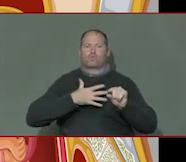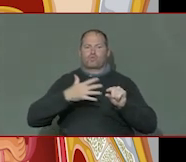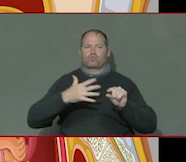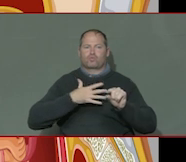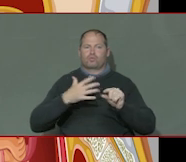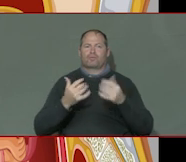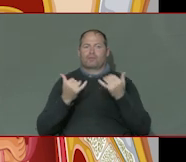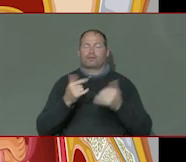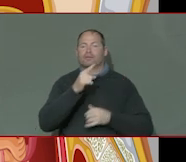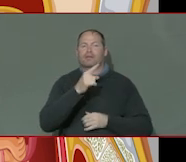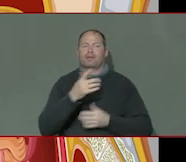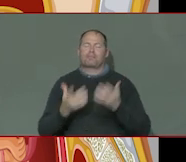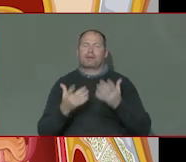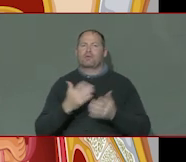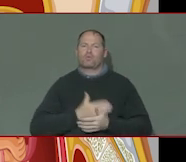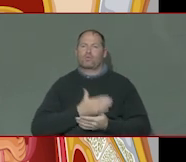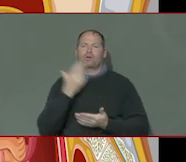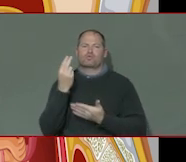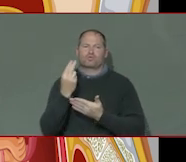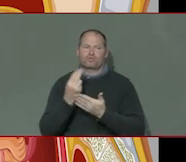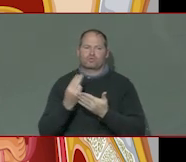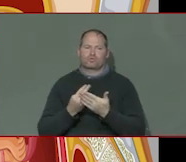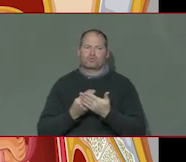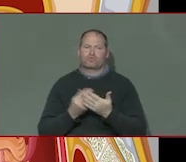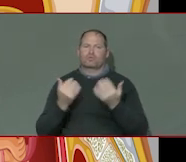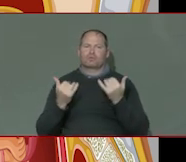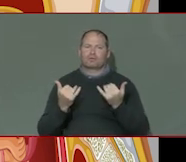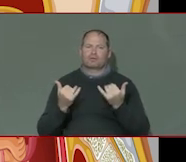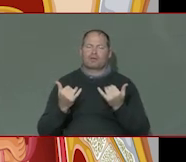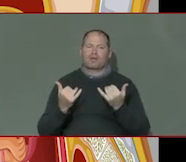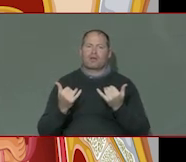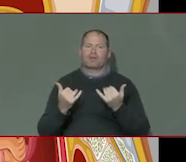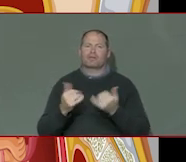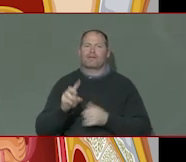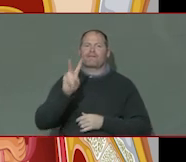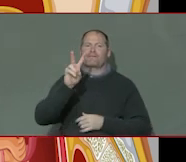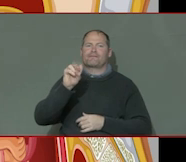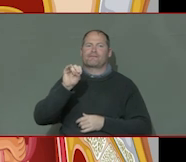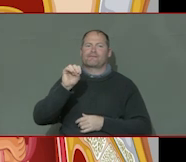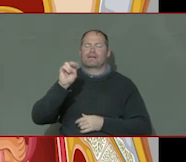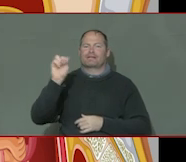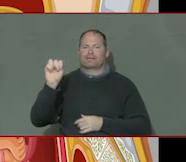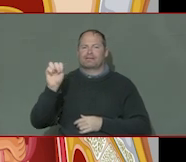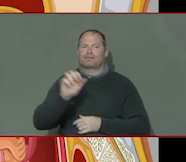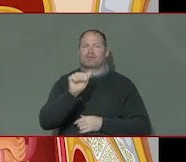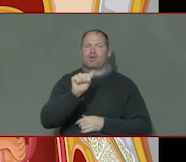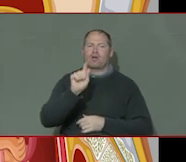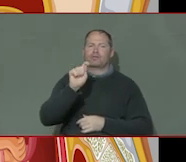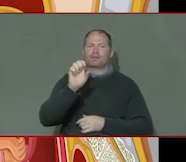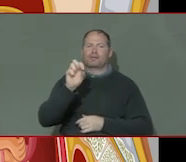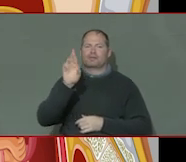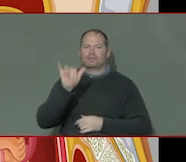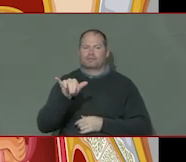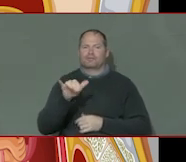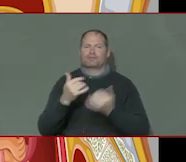to draw, or not tabulate the difference between the vein and the artery. And remember, it's umbilical